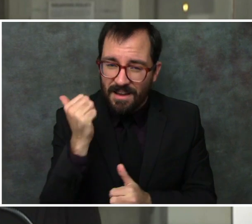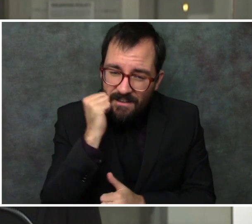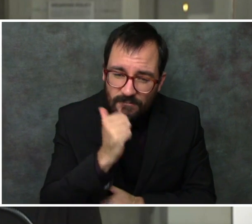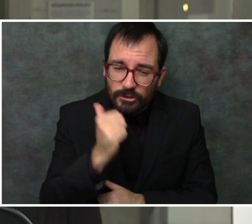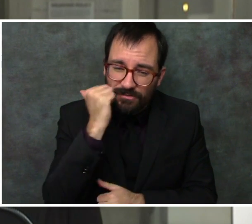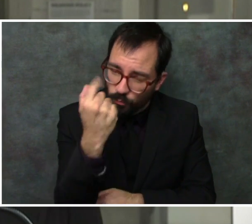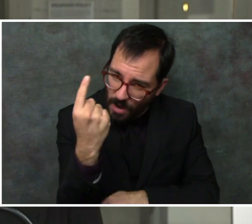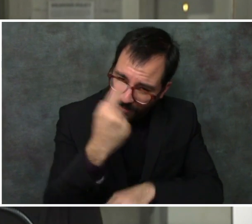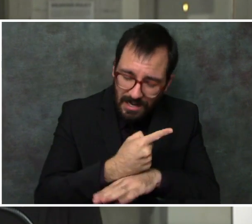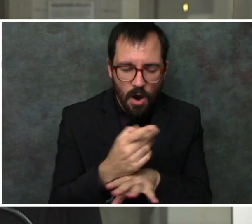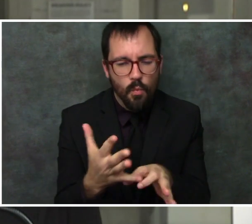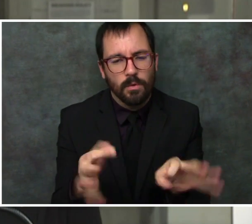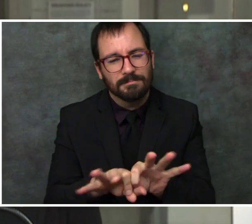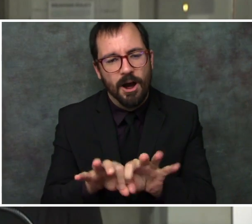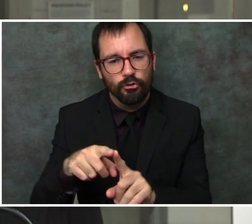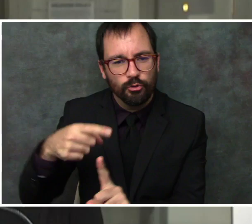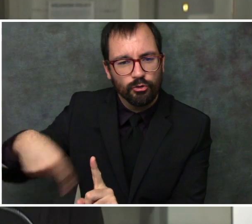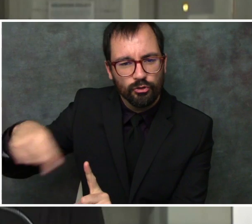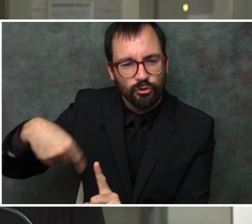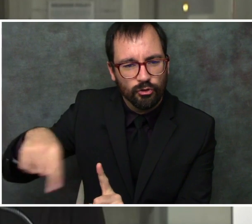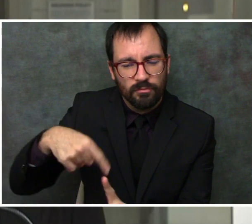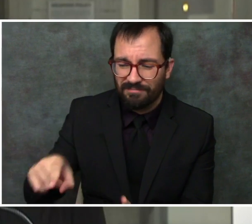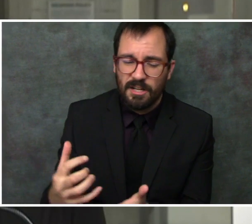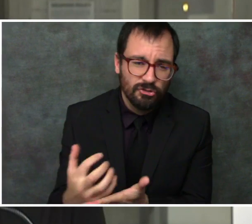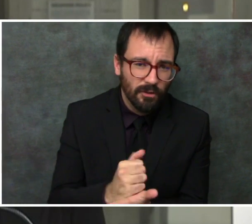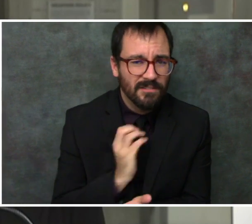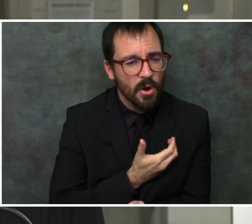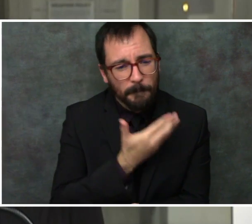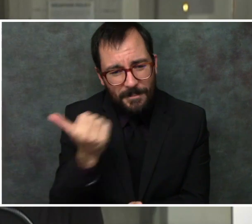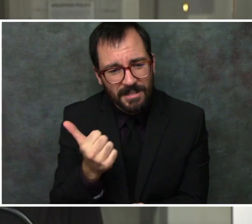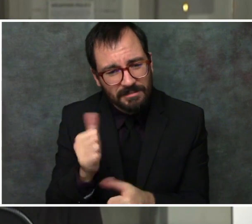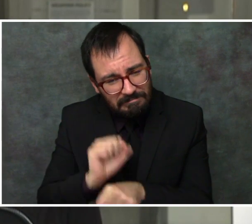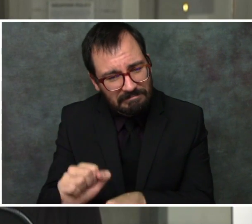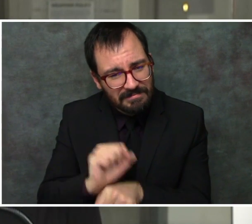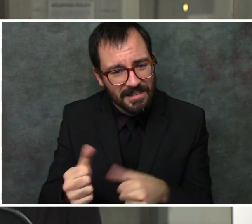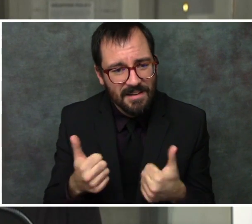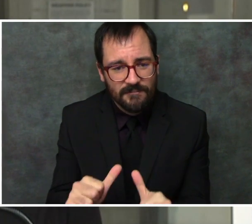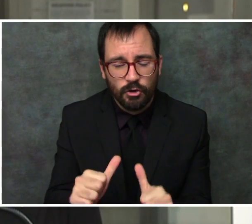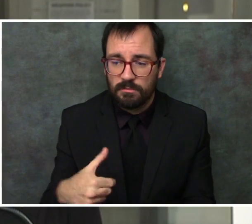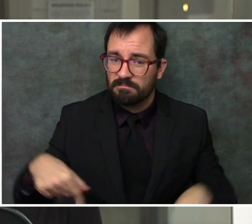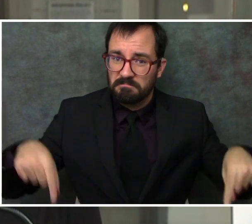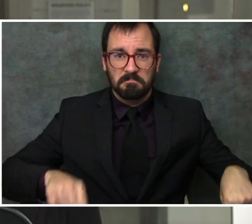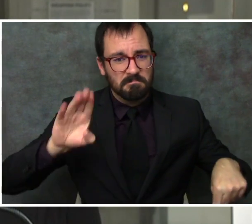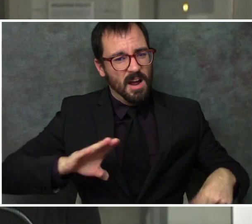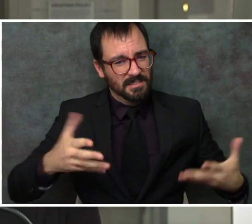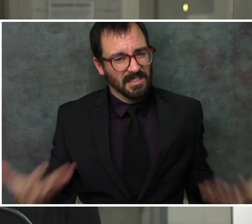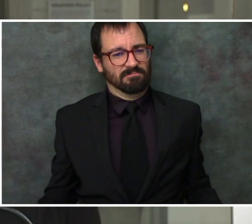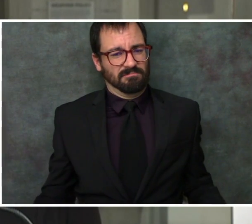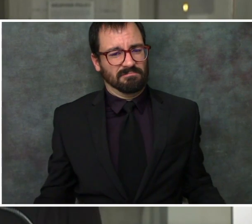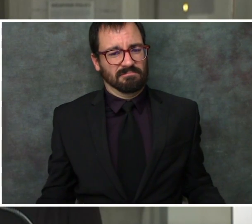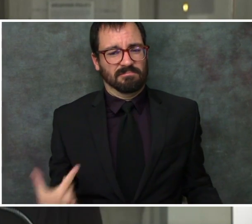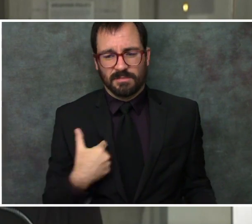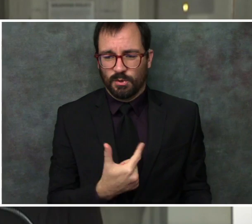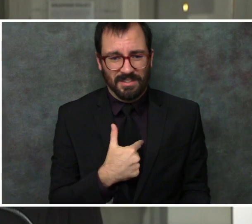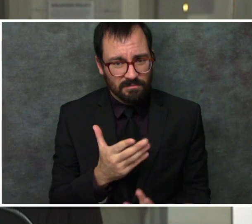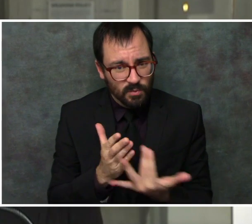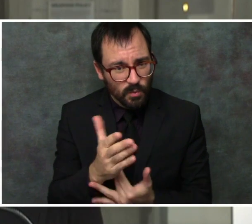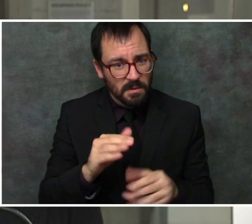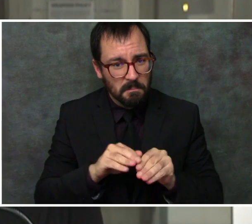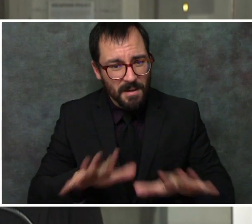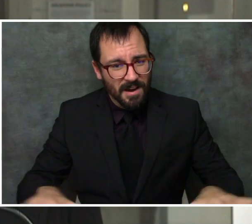are Boston. Throughout this pandemic, we figured out a way to make it happen. And there's no difference in what we're talking about